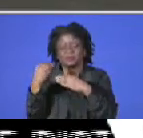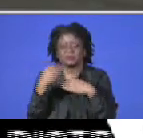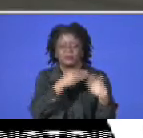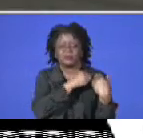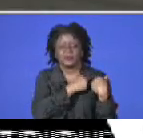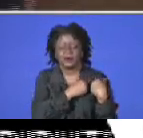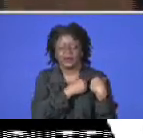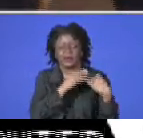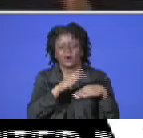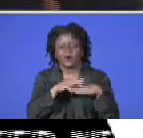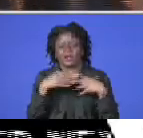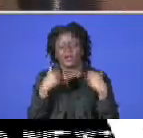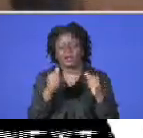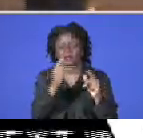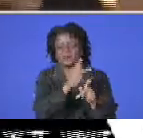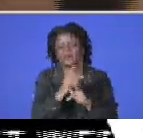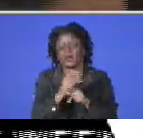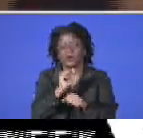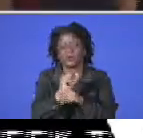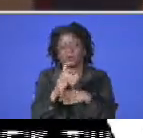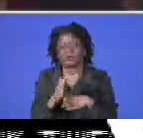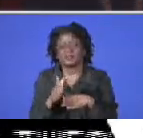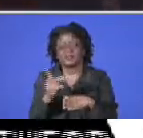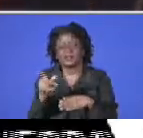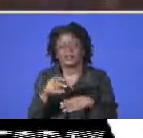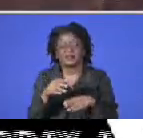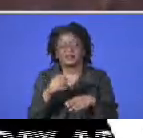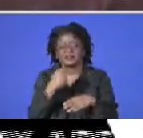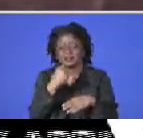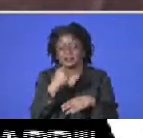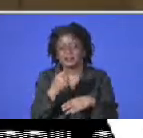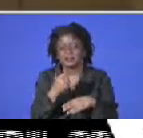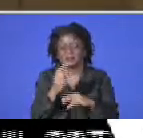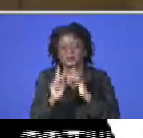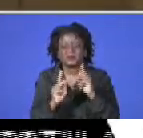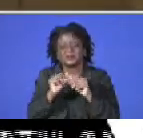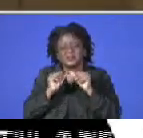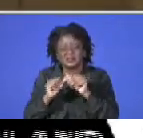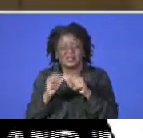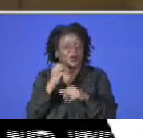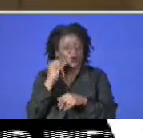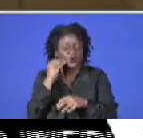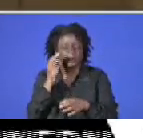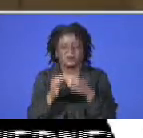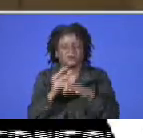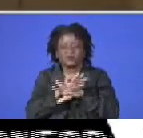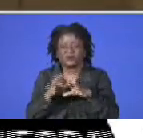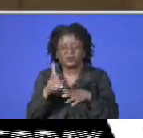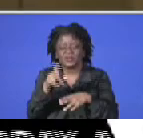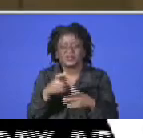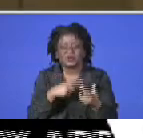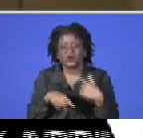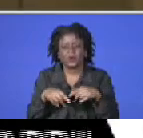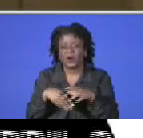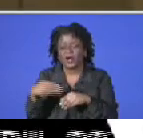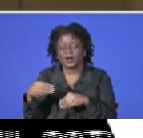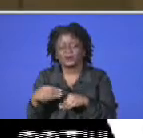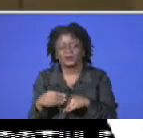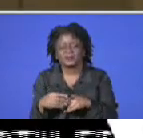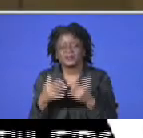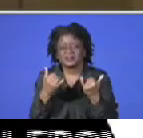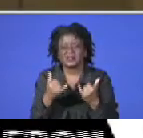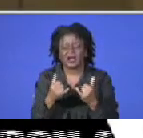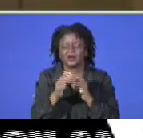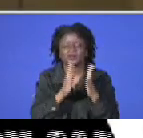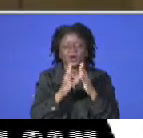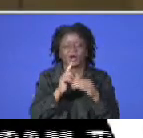workers, Evans advises Bahamians to stay at home if they do not need to go out. There's now talk of our quarantine patients being